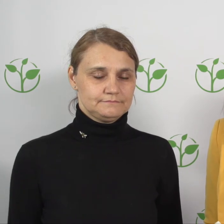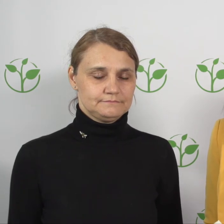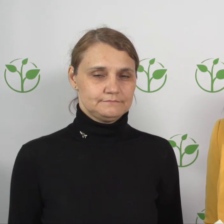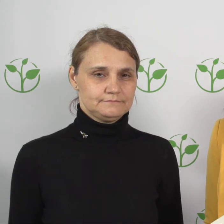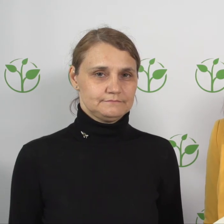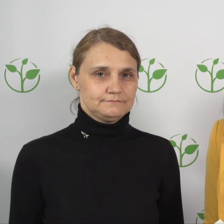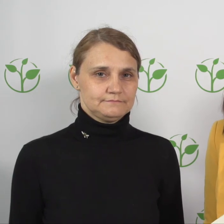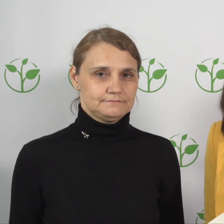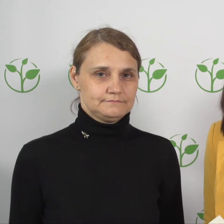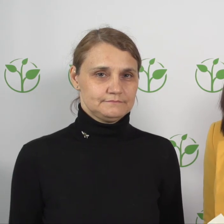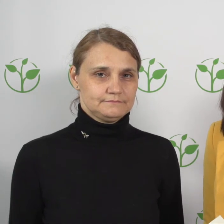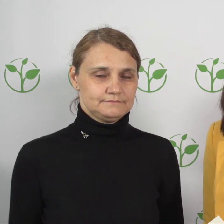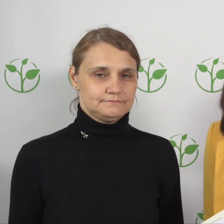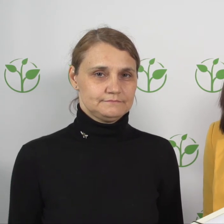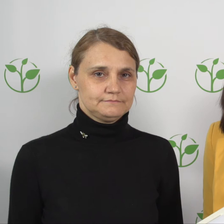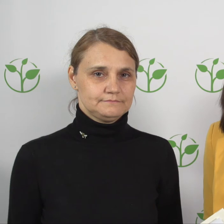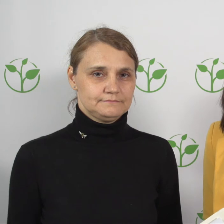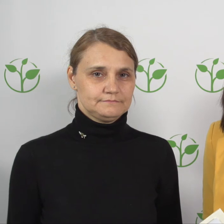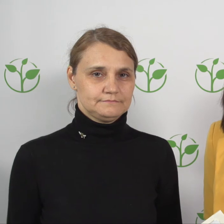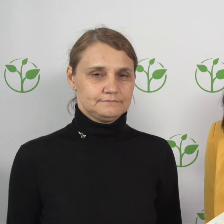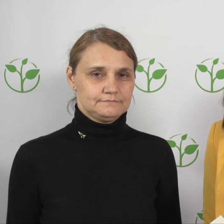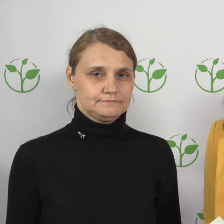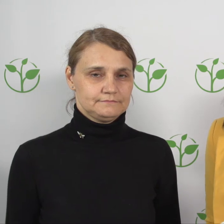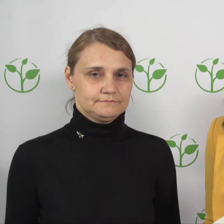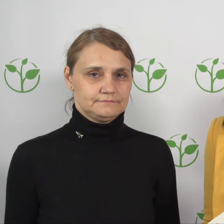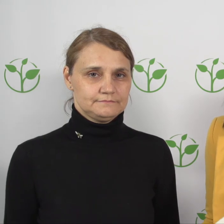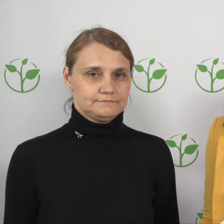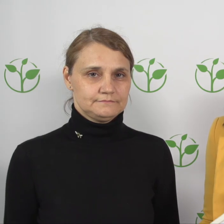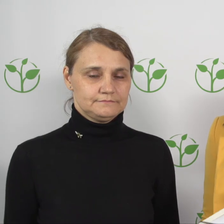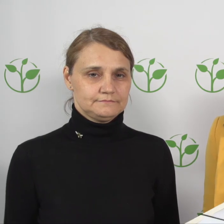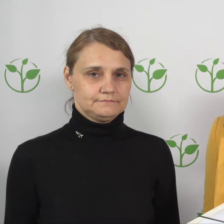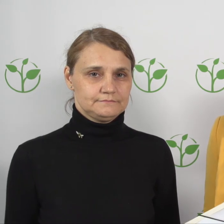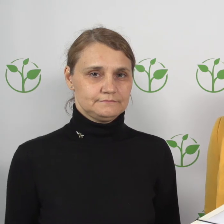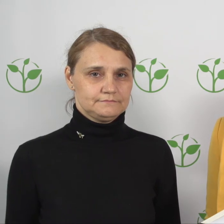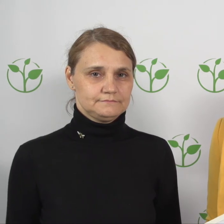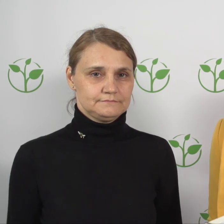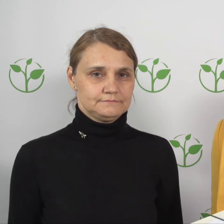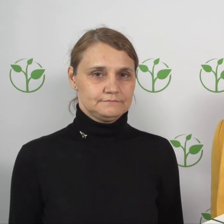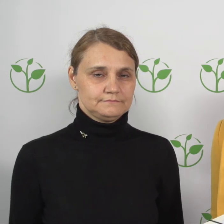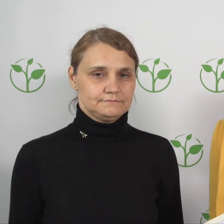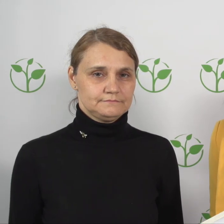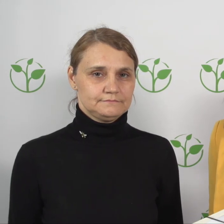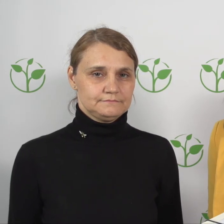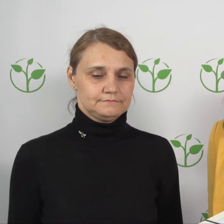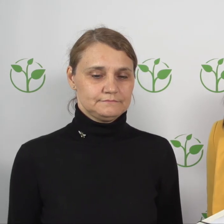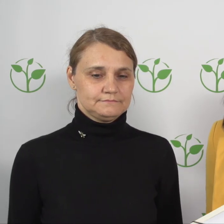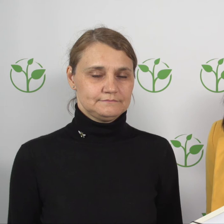Ashoka for the recognition for the program One School for All. We have two main passions. The first